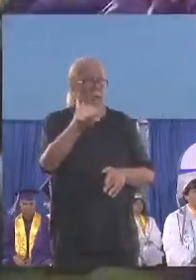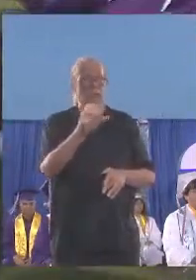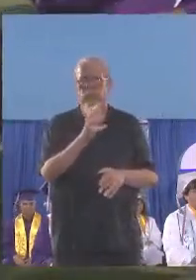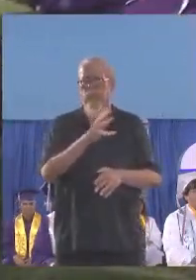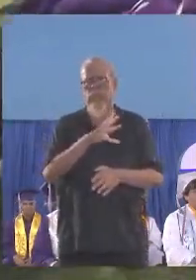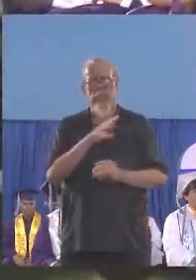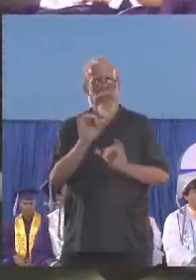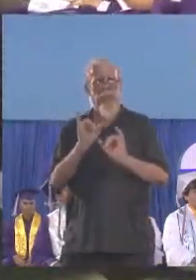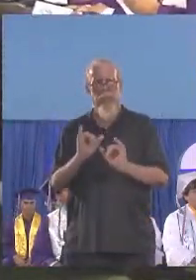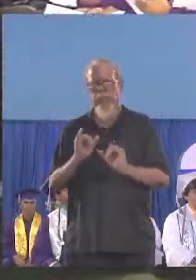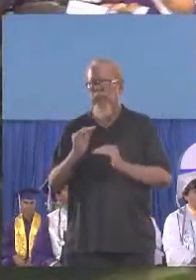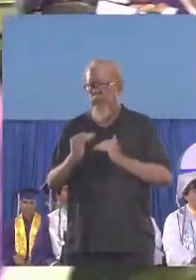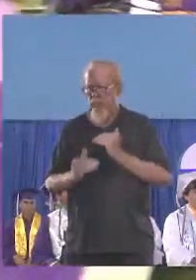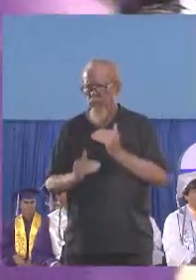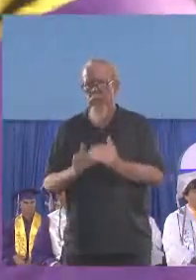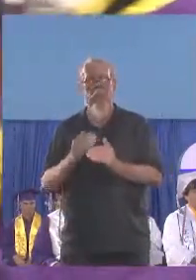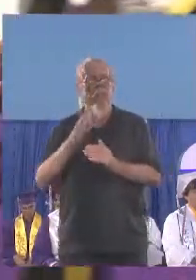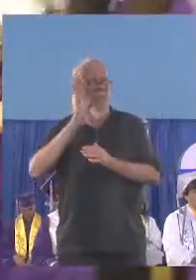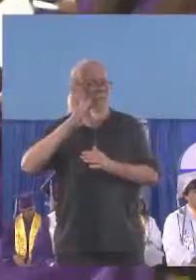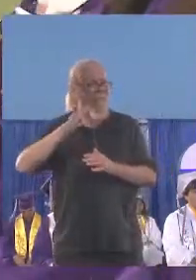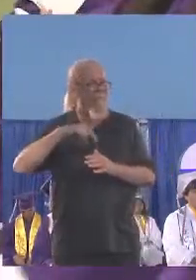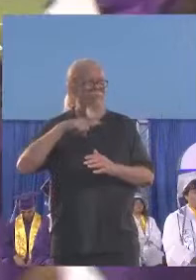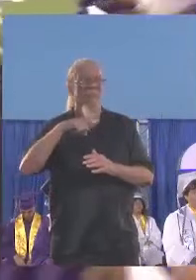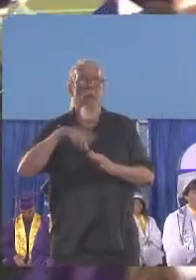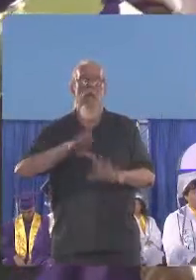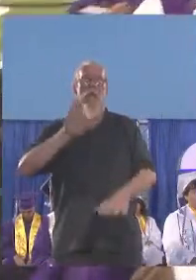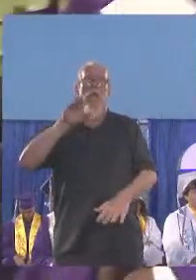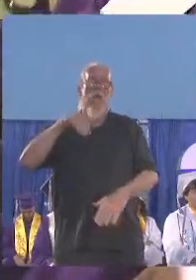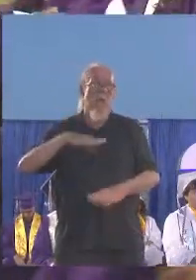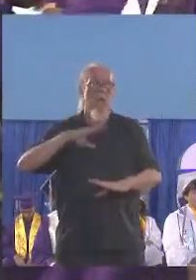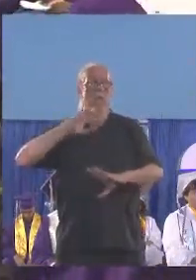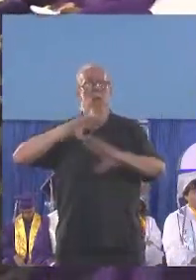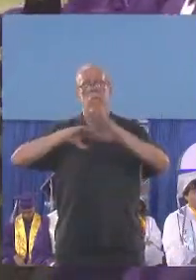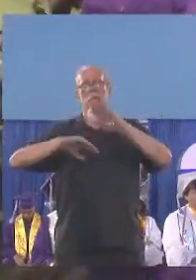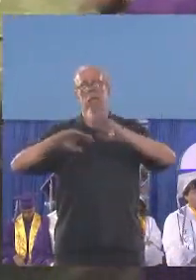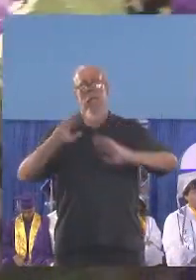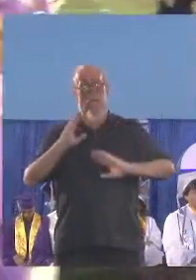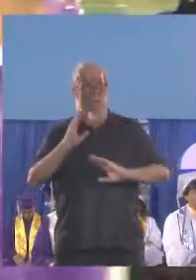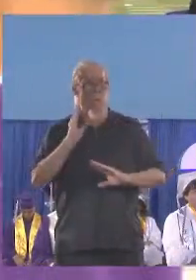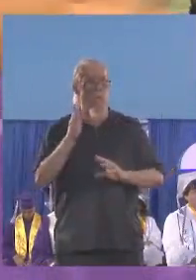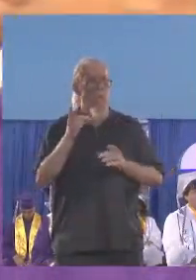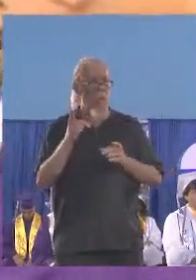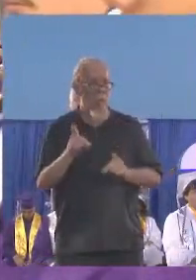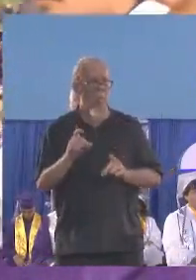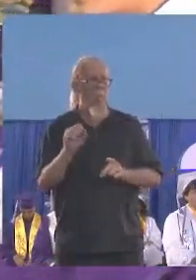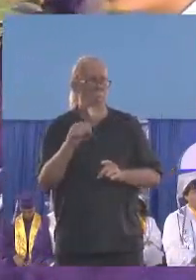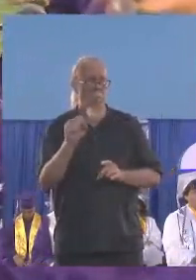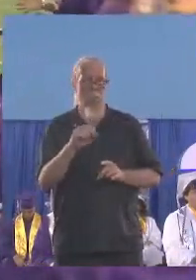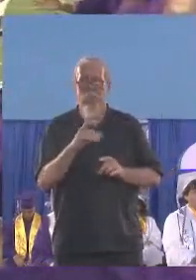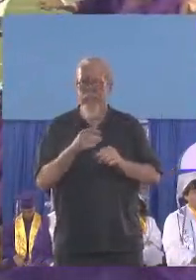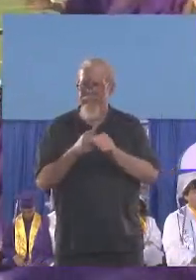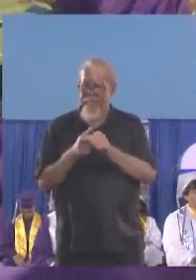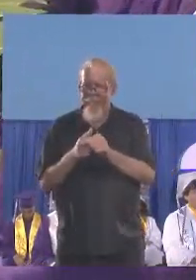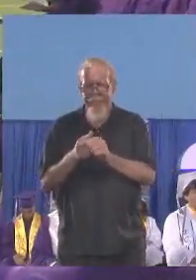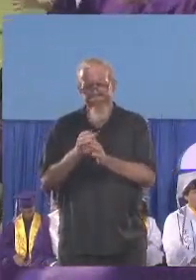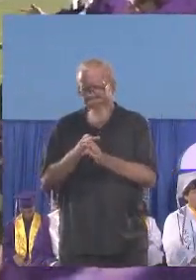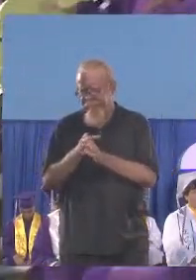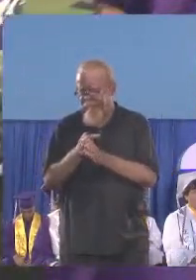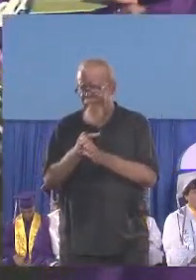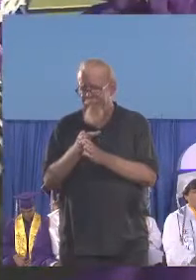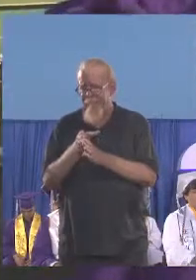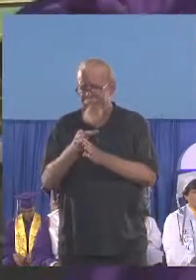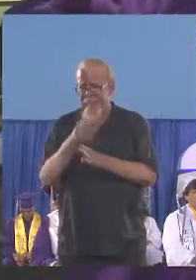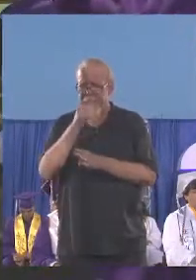are prepared for the bumps and forks in the road that will surely come. Stay true to what you want